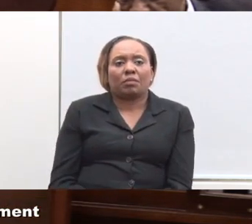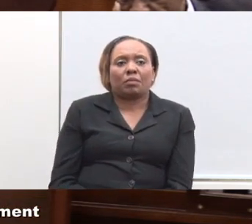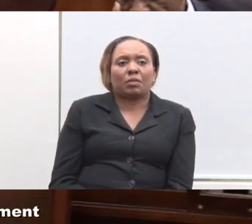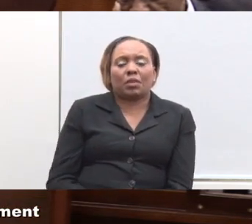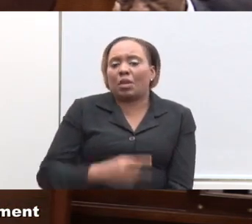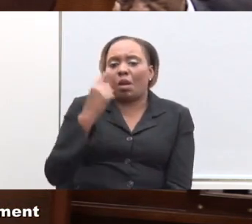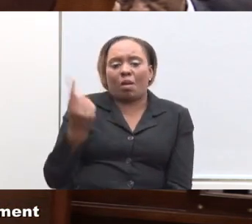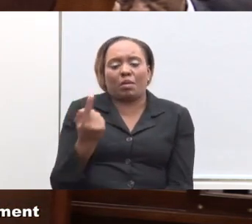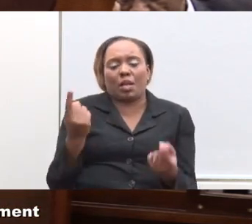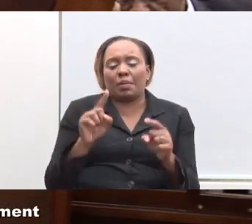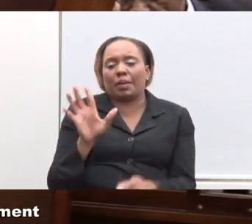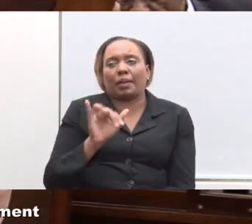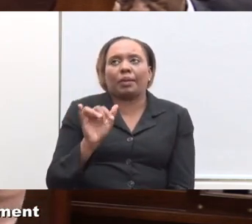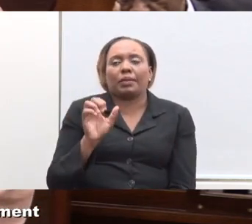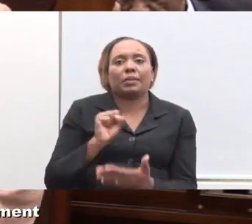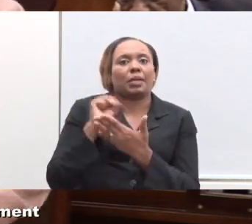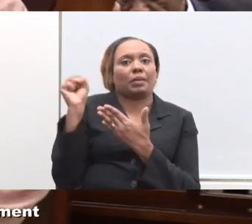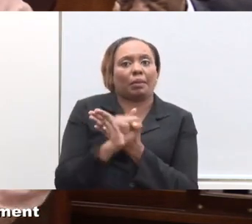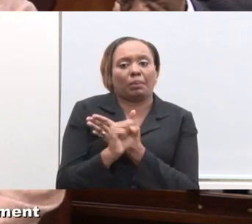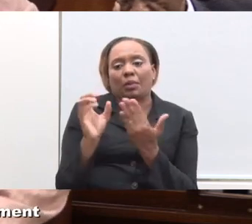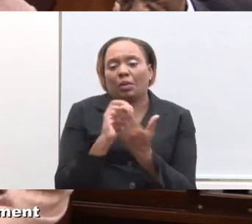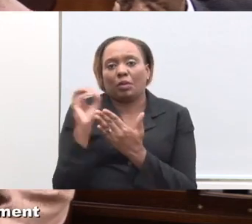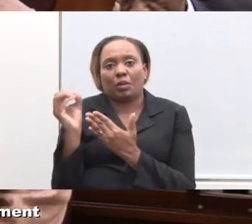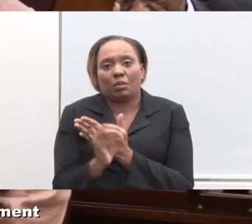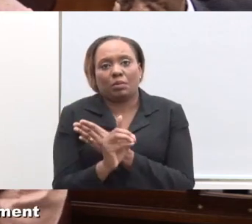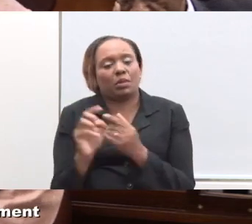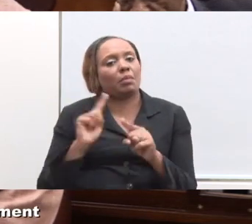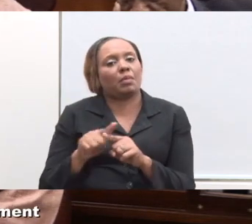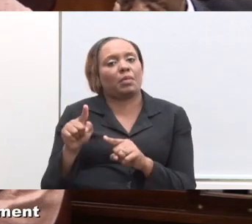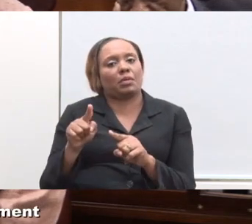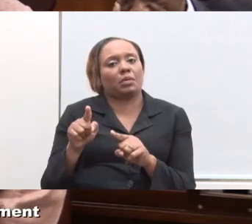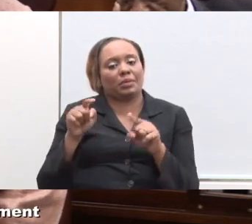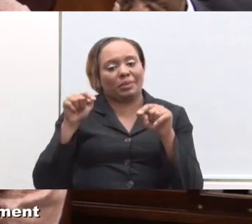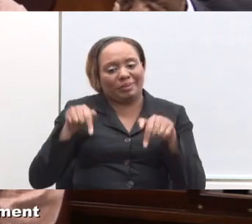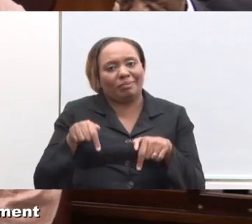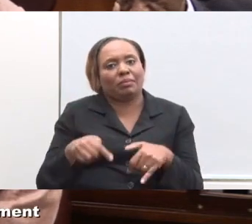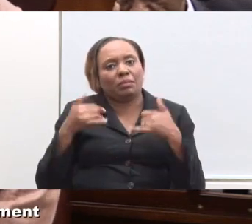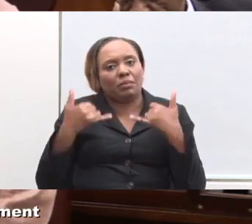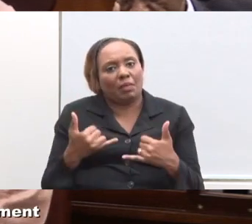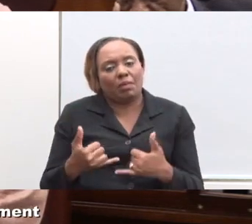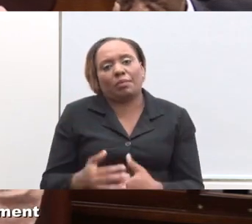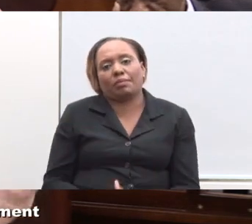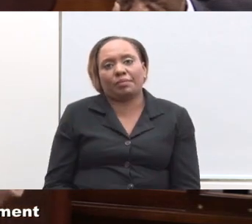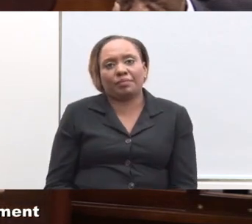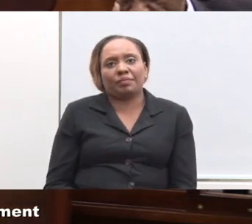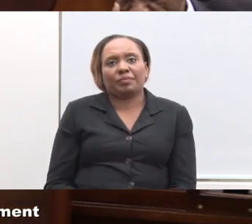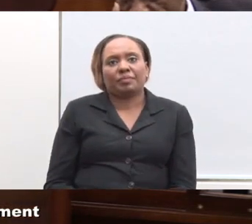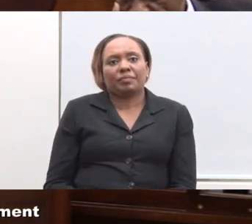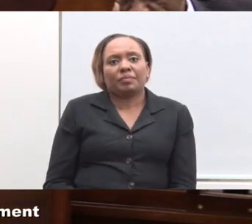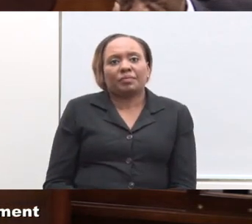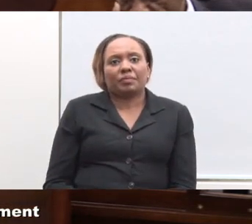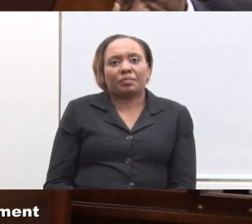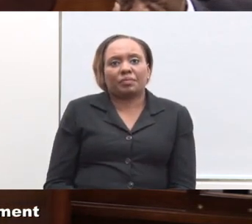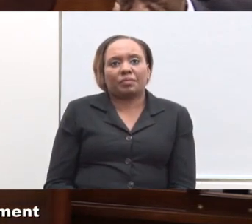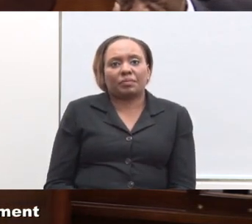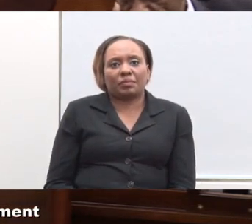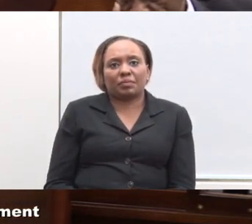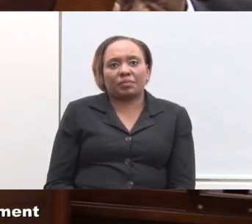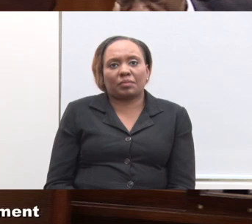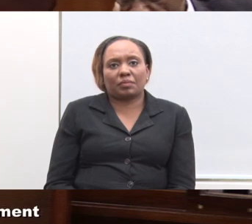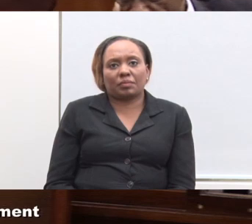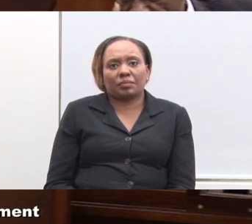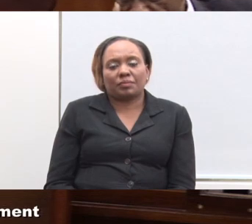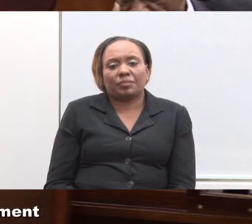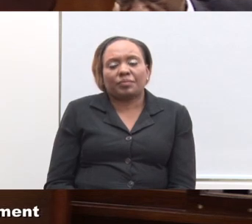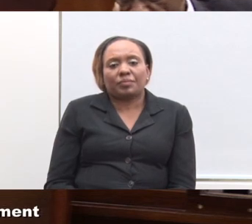October. But we have now to do it. And it is against this background, therefore, that I want to share with